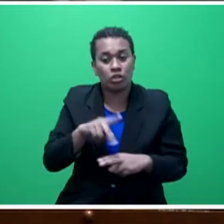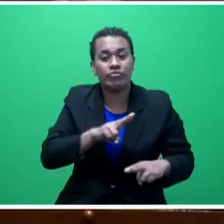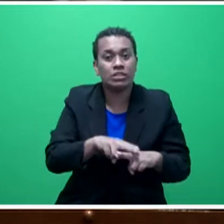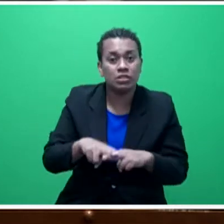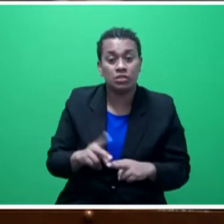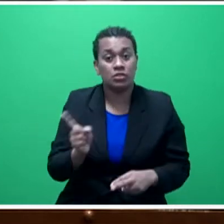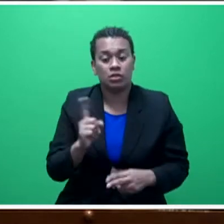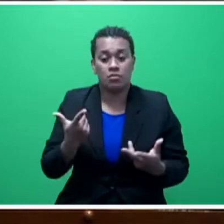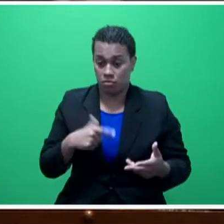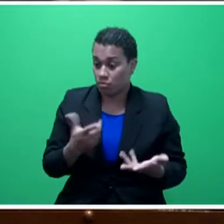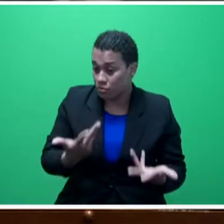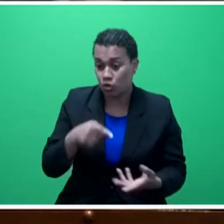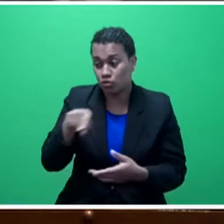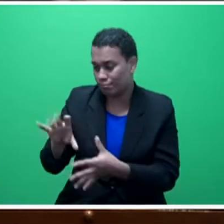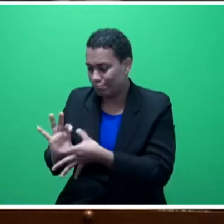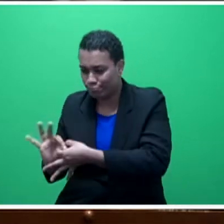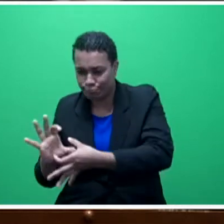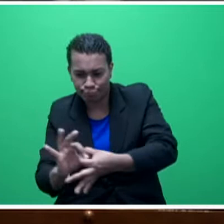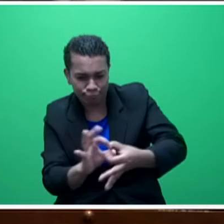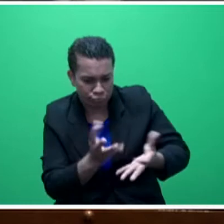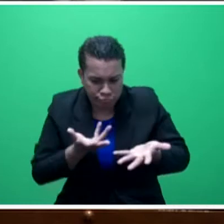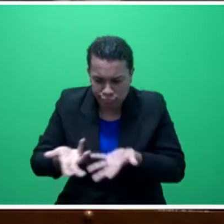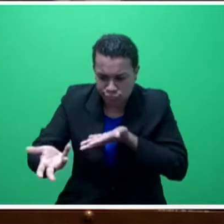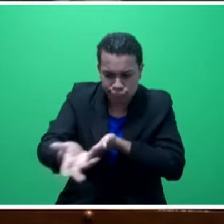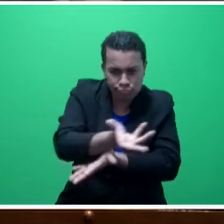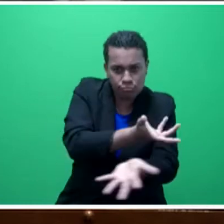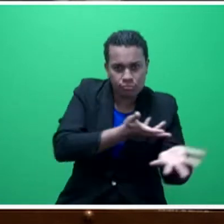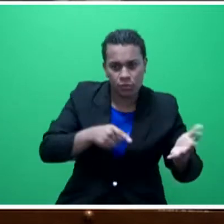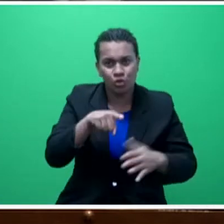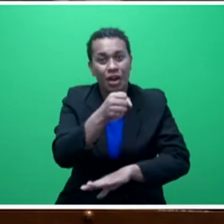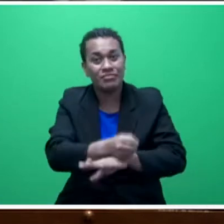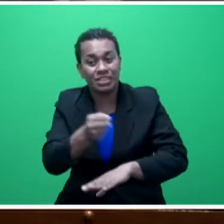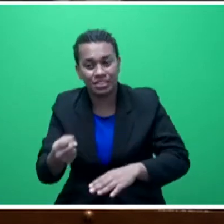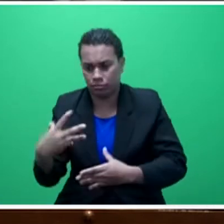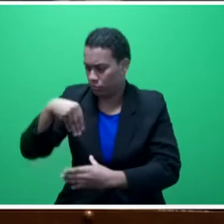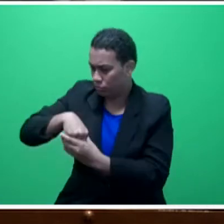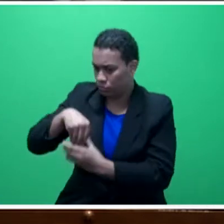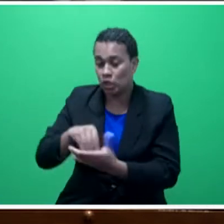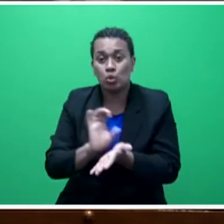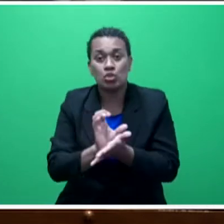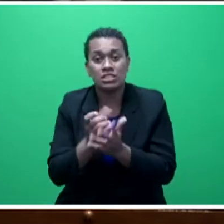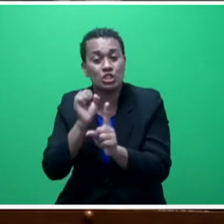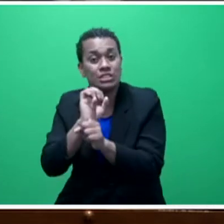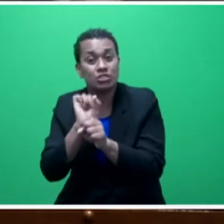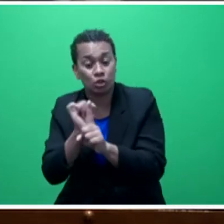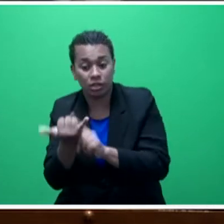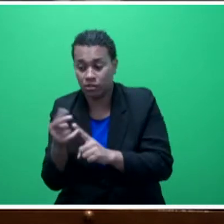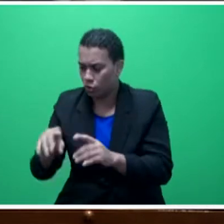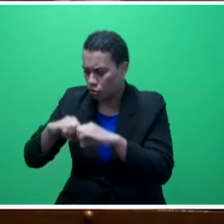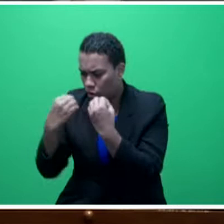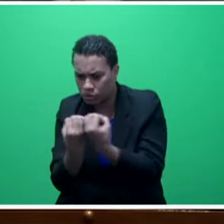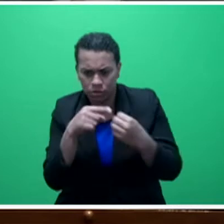the collaborative and concerted efforts of government, civil society, organizations, development partners,